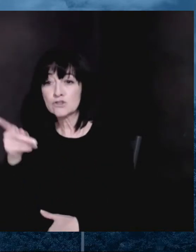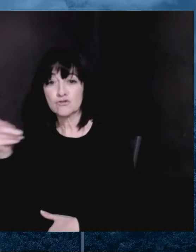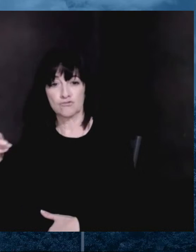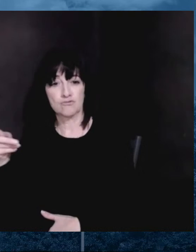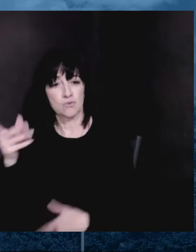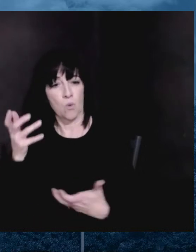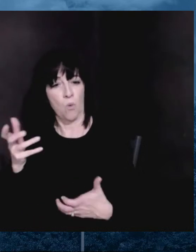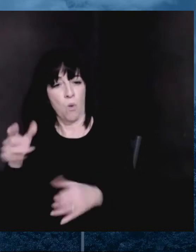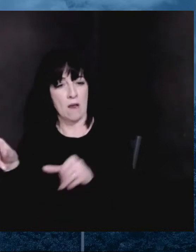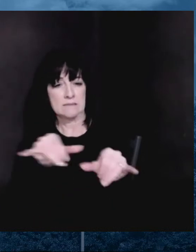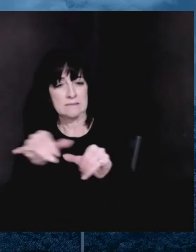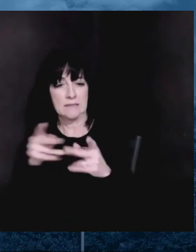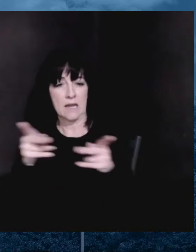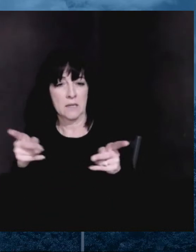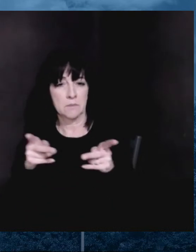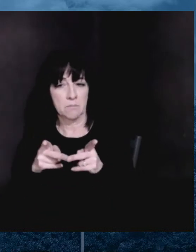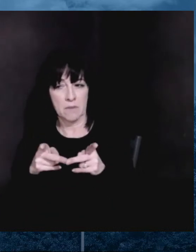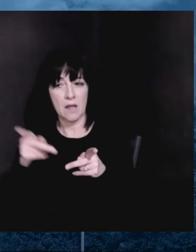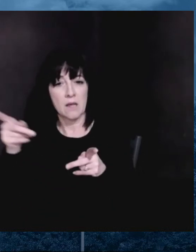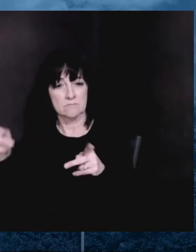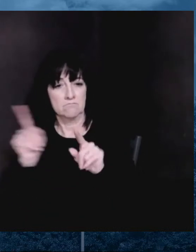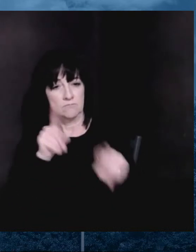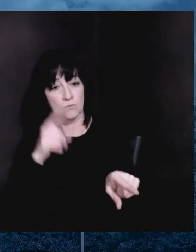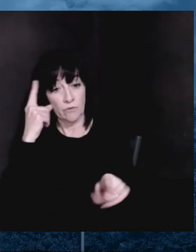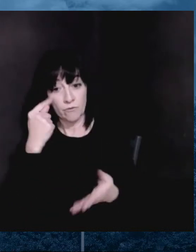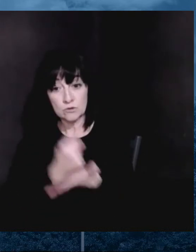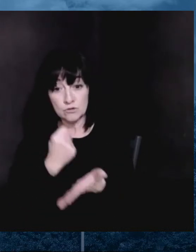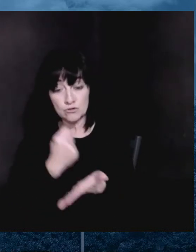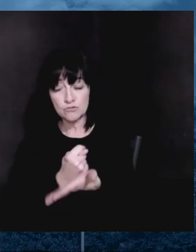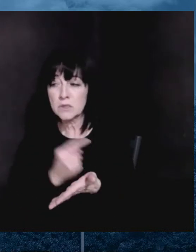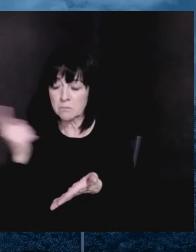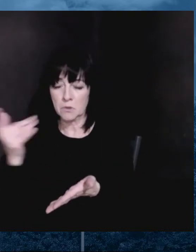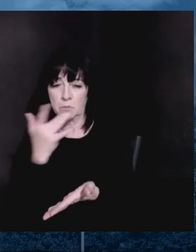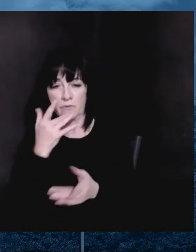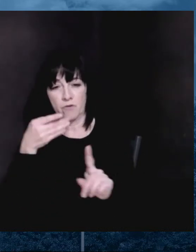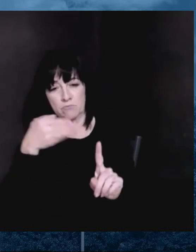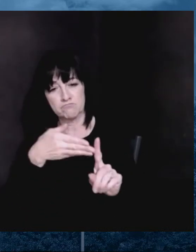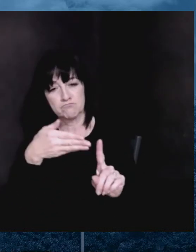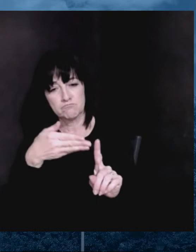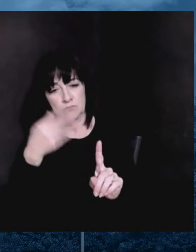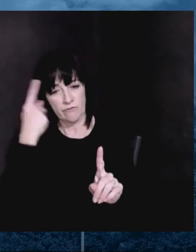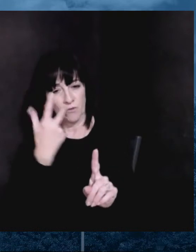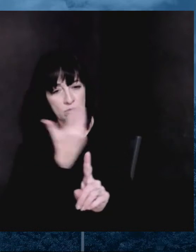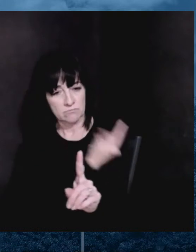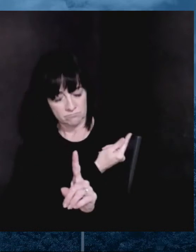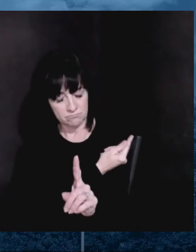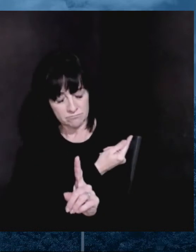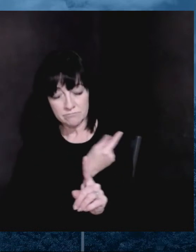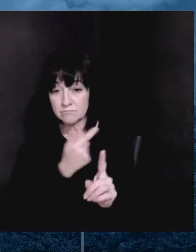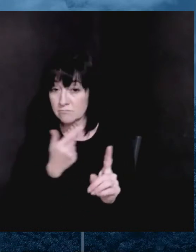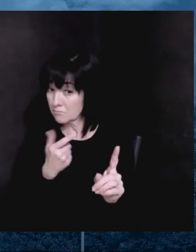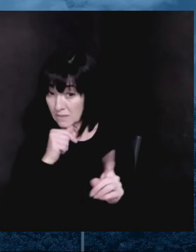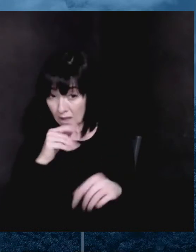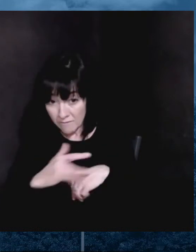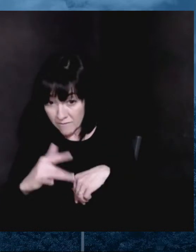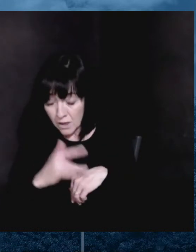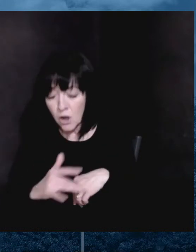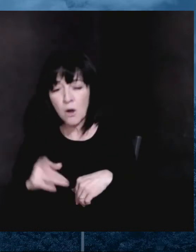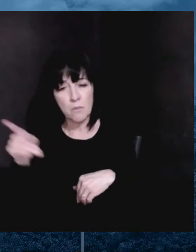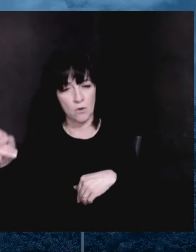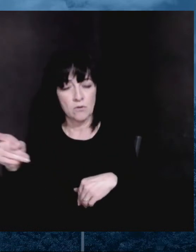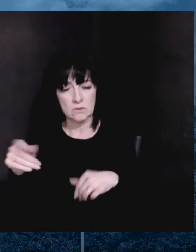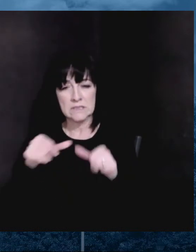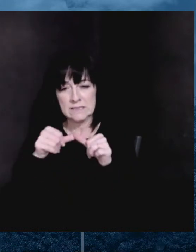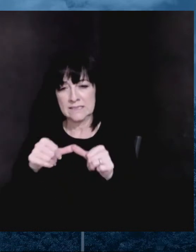people to keep an eye on our website, as I mentioned, and keep an eye on our announcements. And